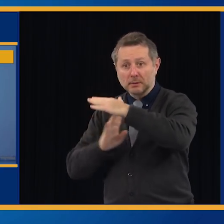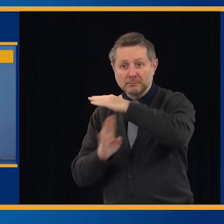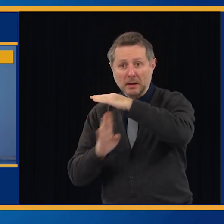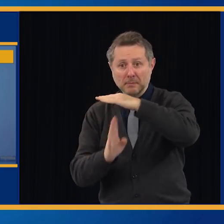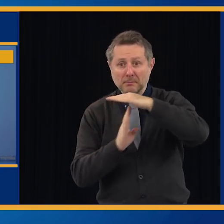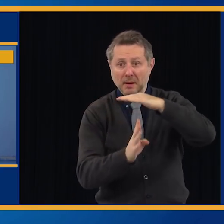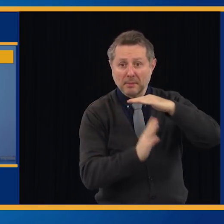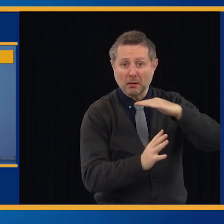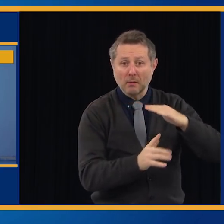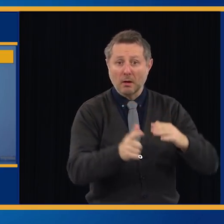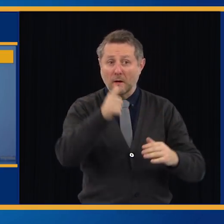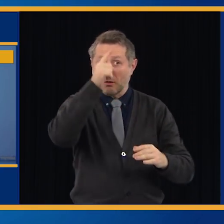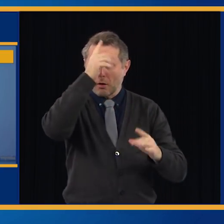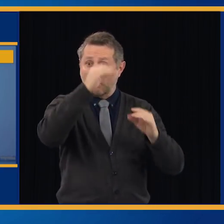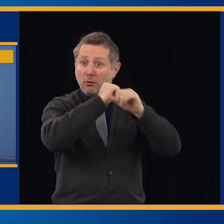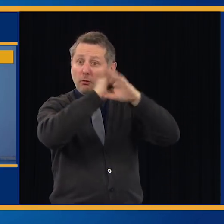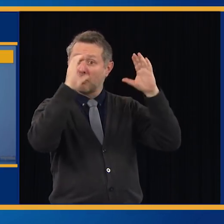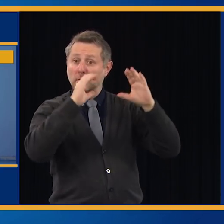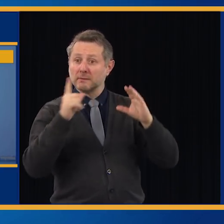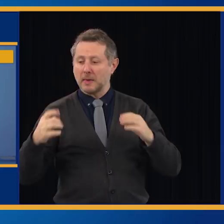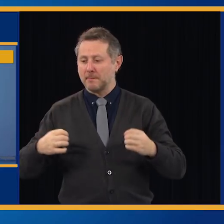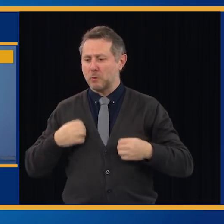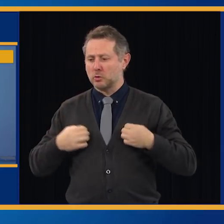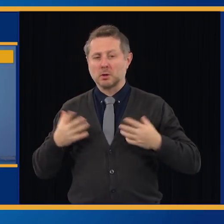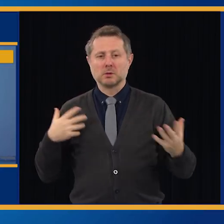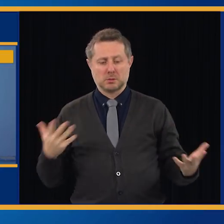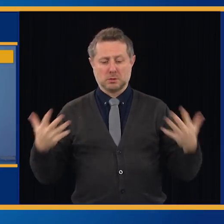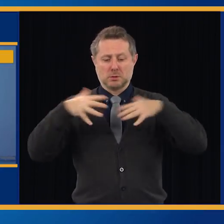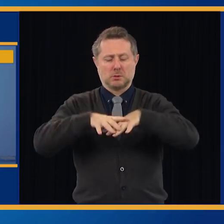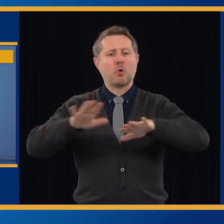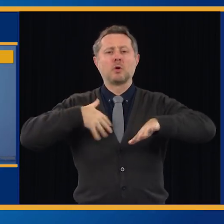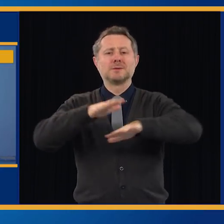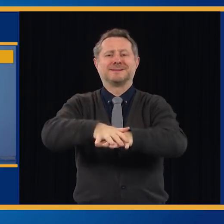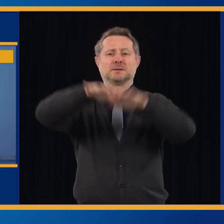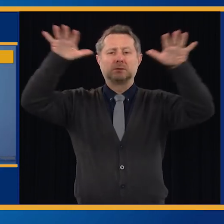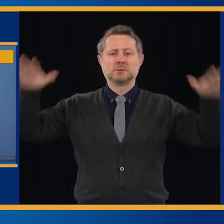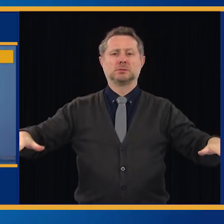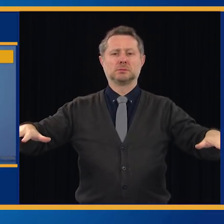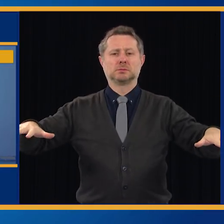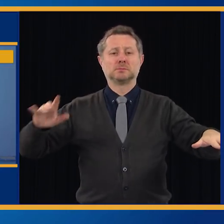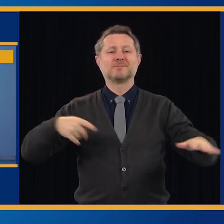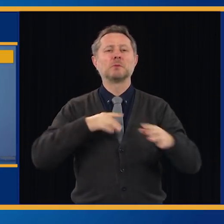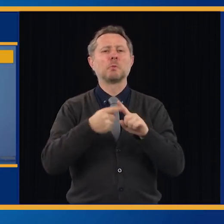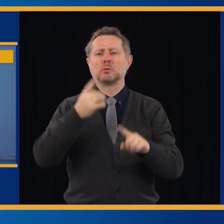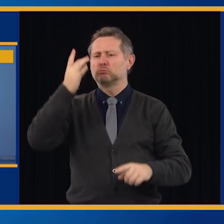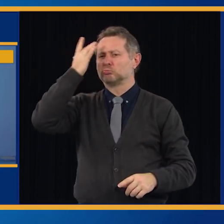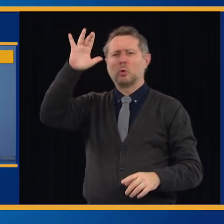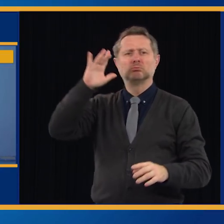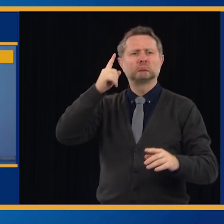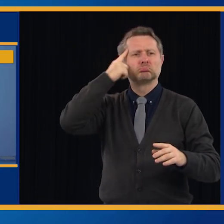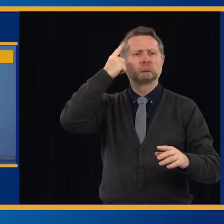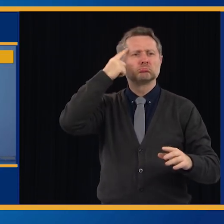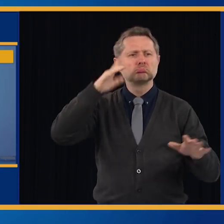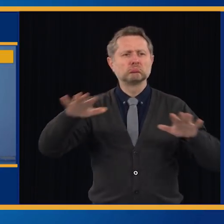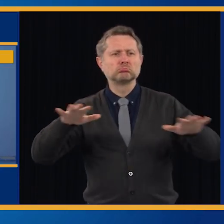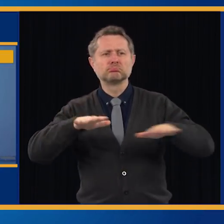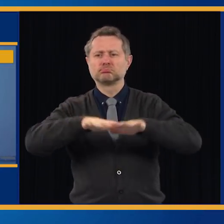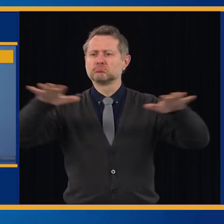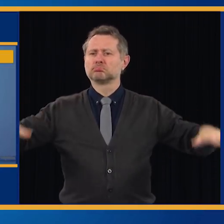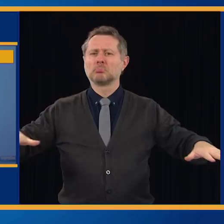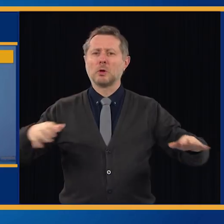our logical selves here. And that's what smart means. Be smart about it. Don't be emotional, don't be political,